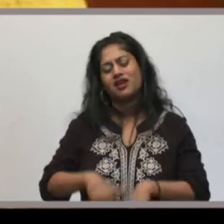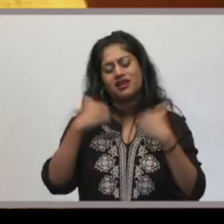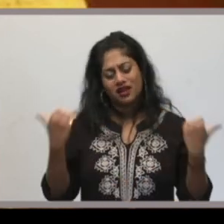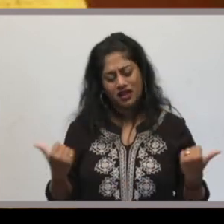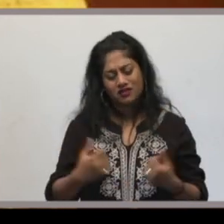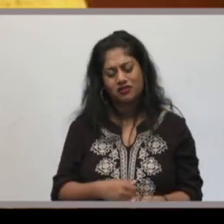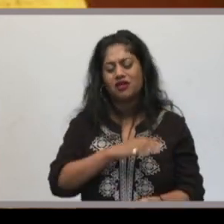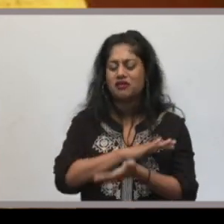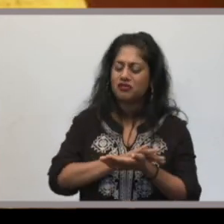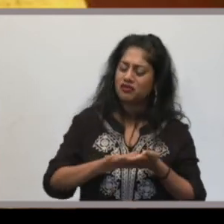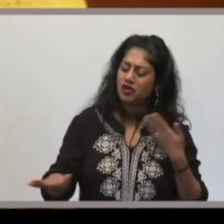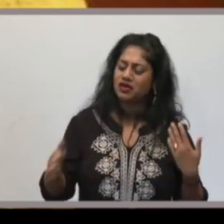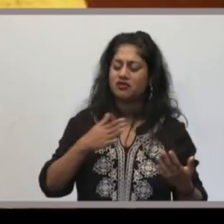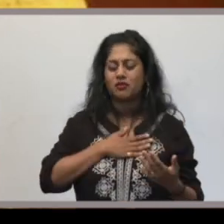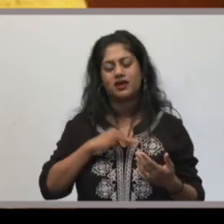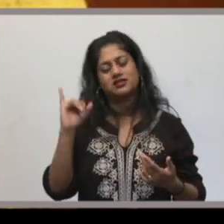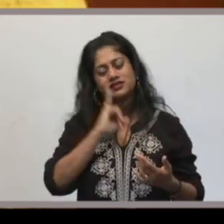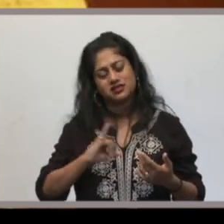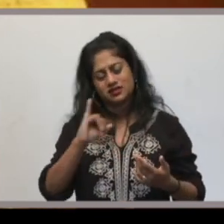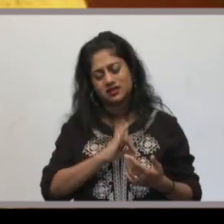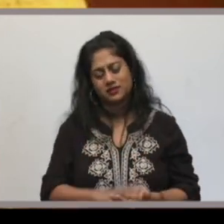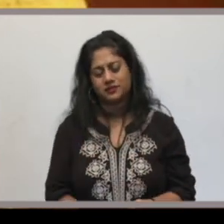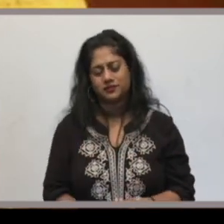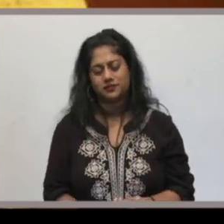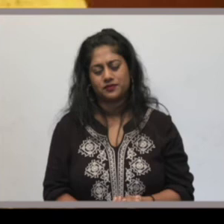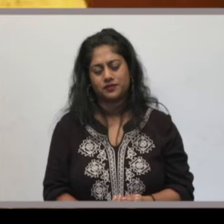Please forgive me of all my sin.